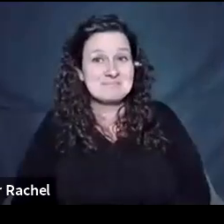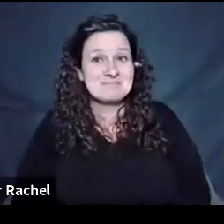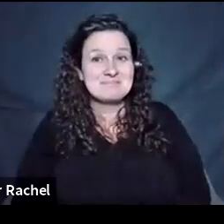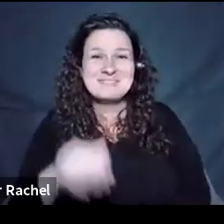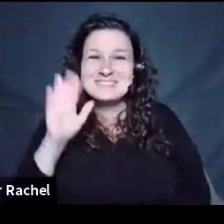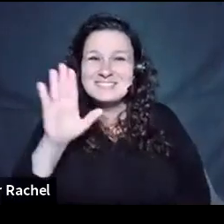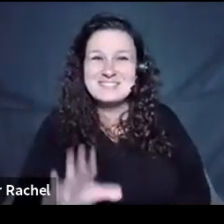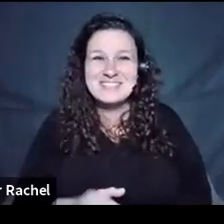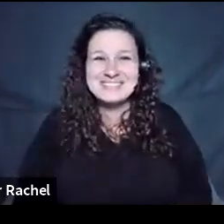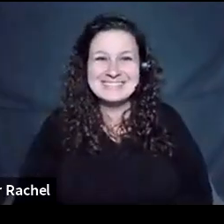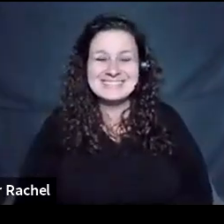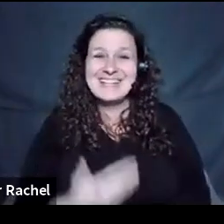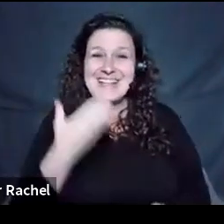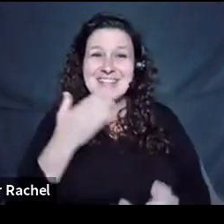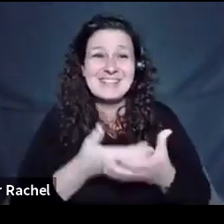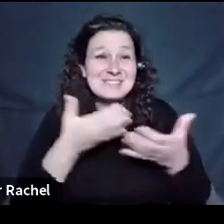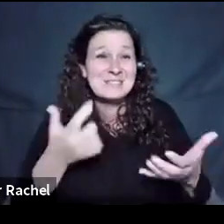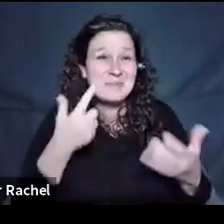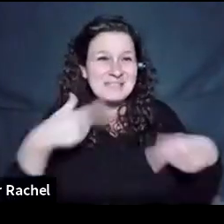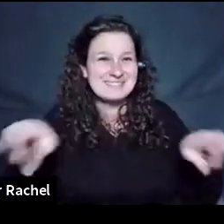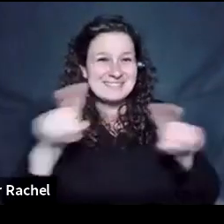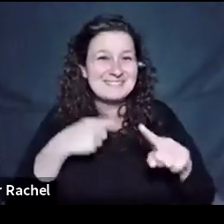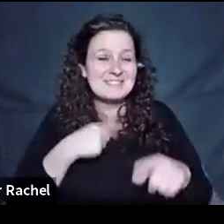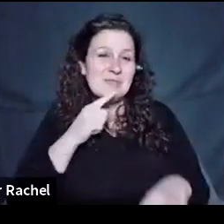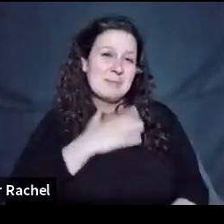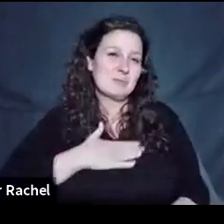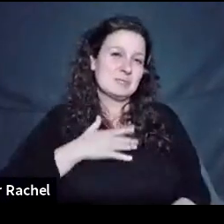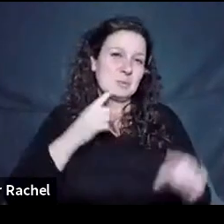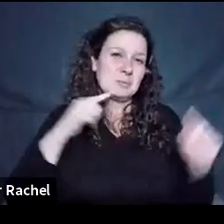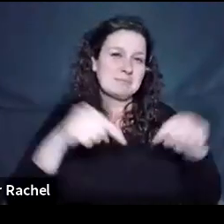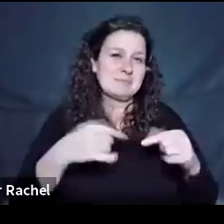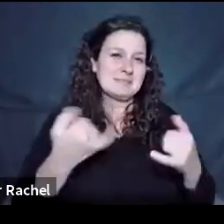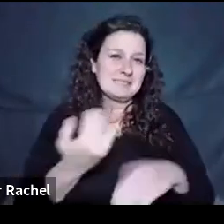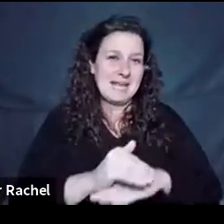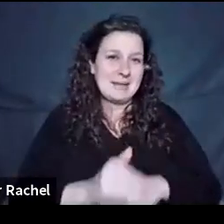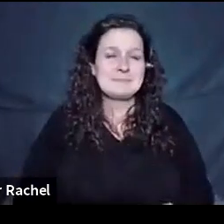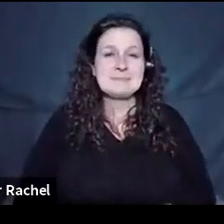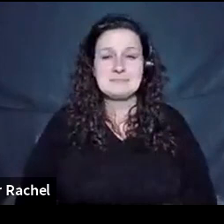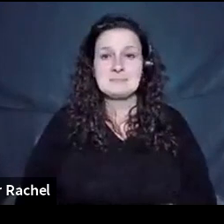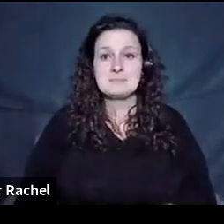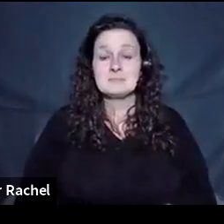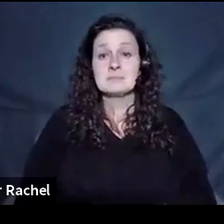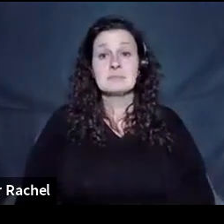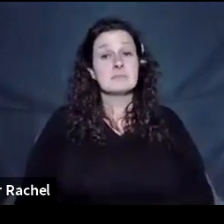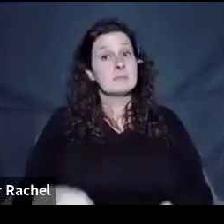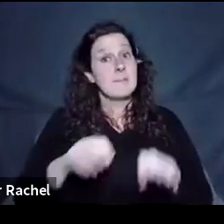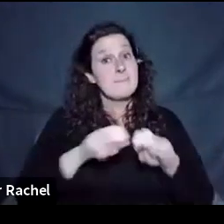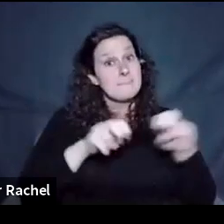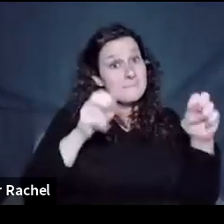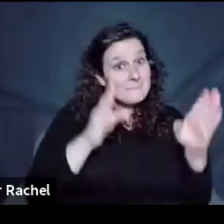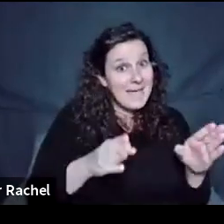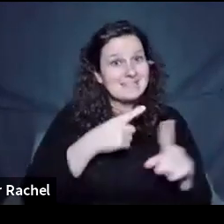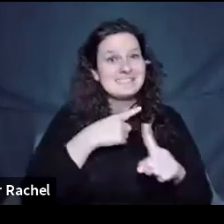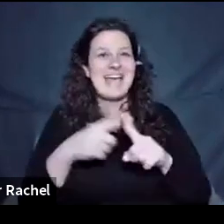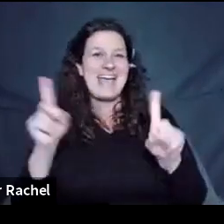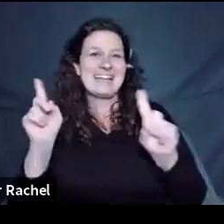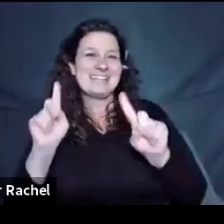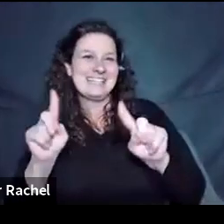Great. Thanks very much, everybody. We appreciate you being here today. That goes out to both the panelists and to the